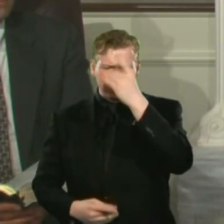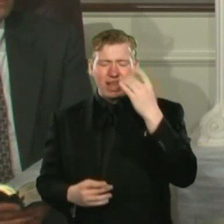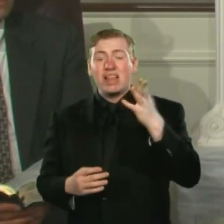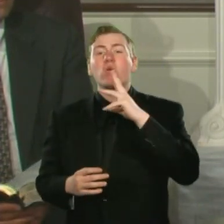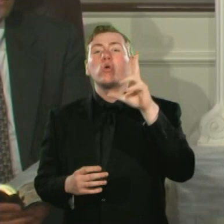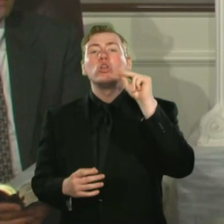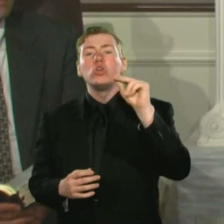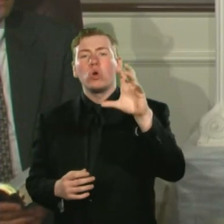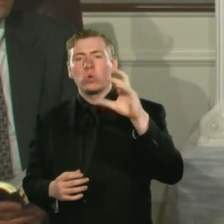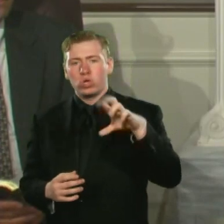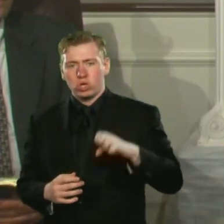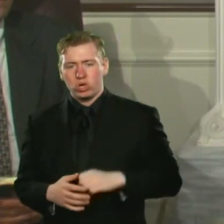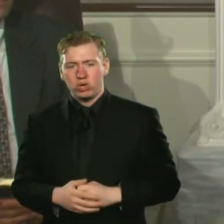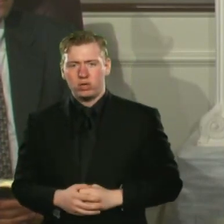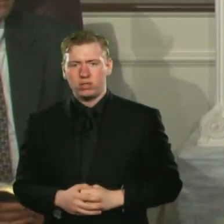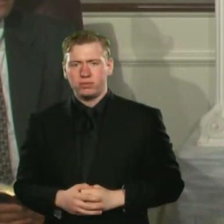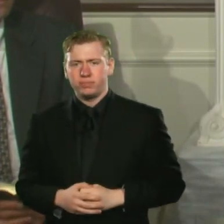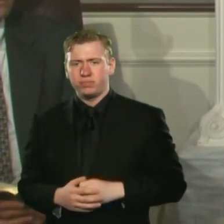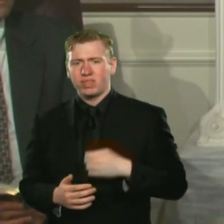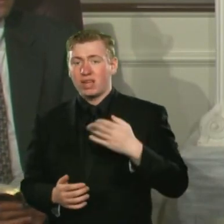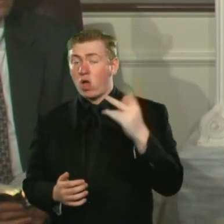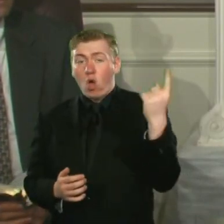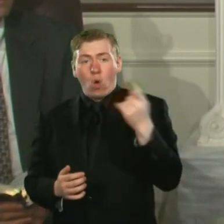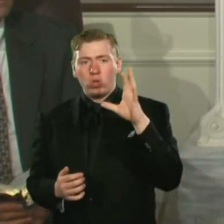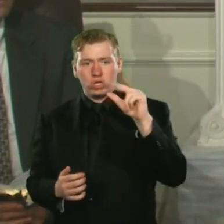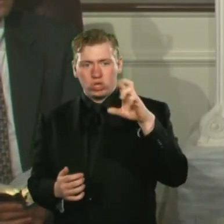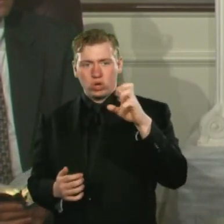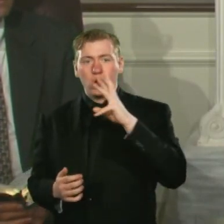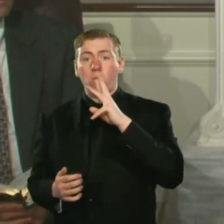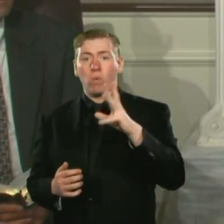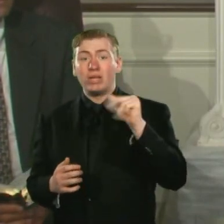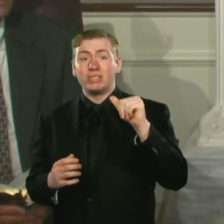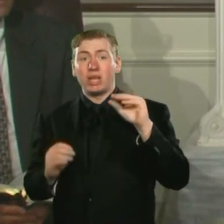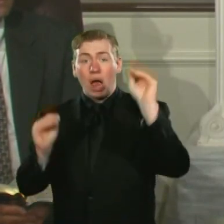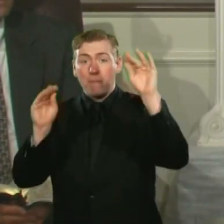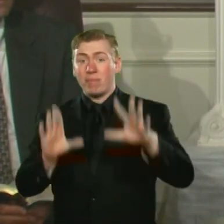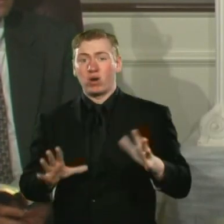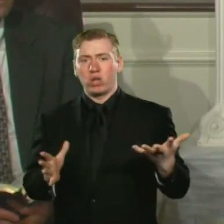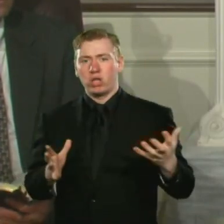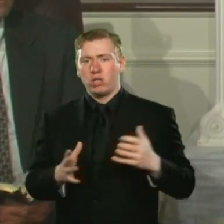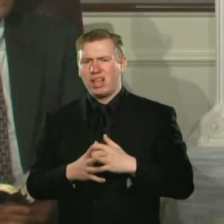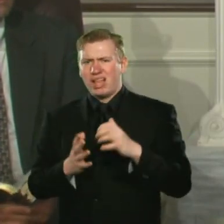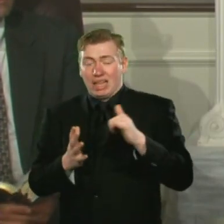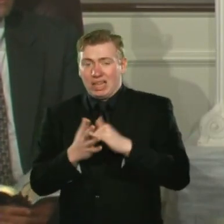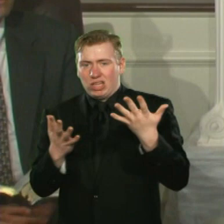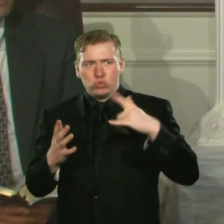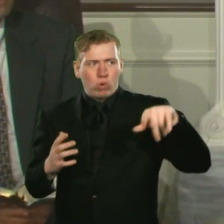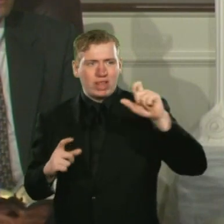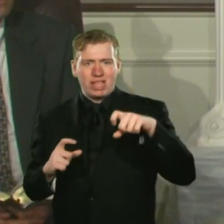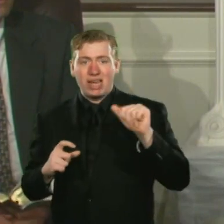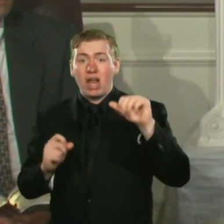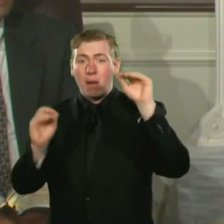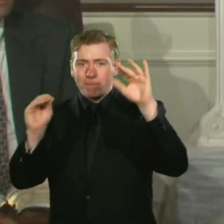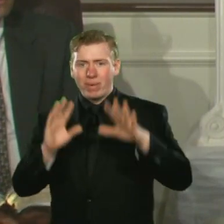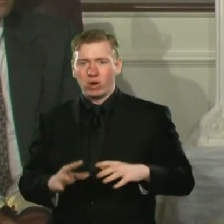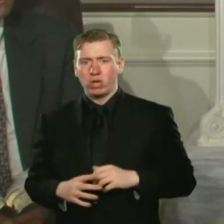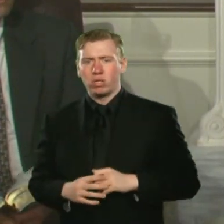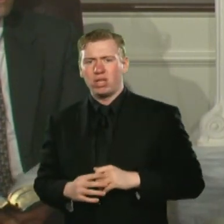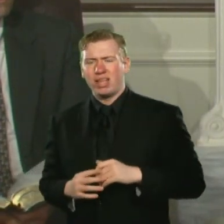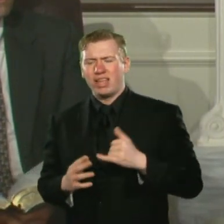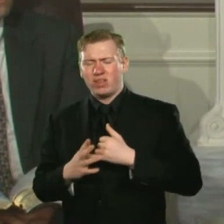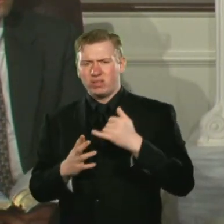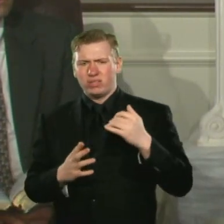no cure for it. Their only cure was a miracle. It's what they had to have. You know, it's a beautiful